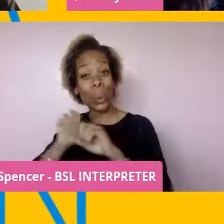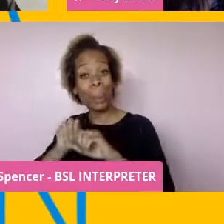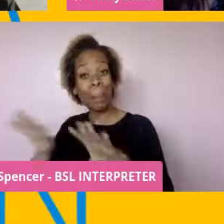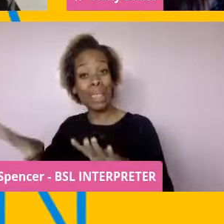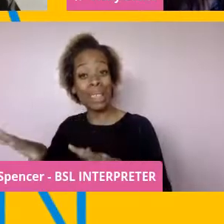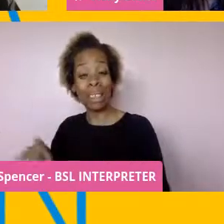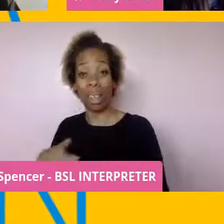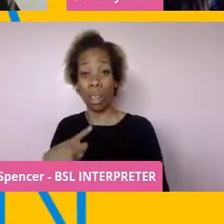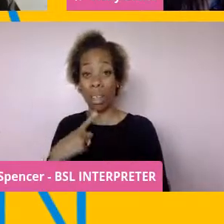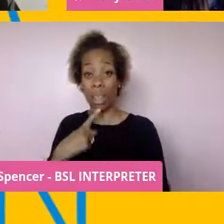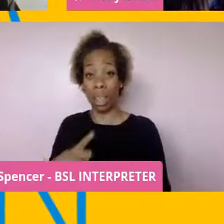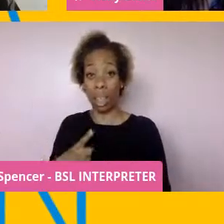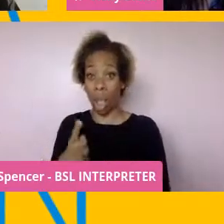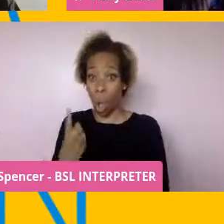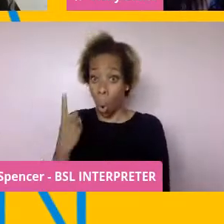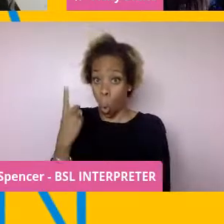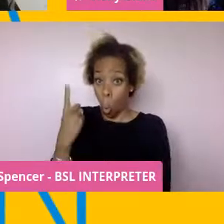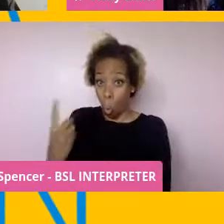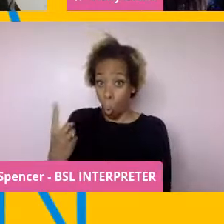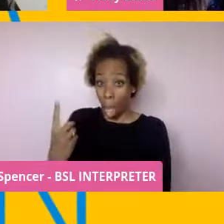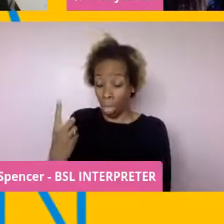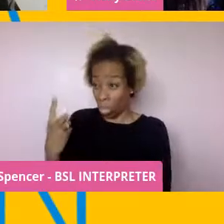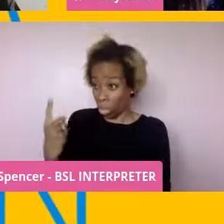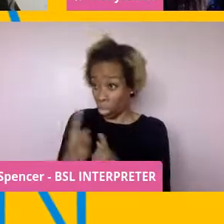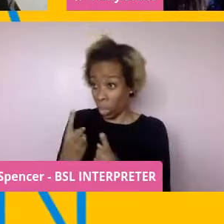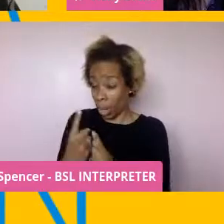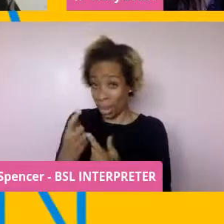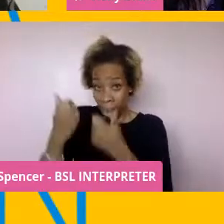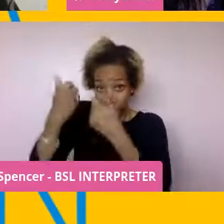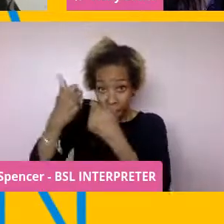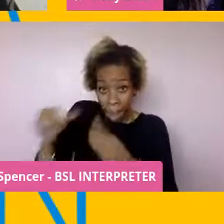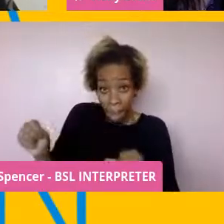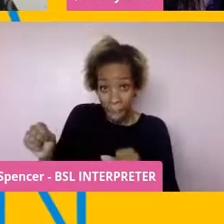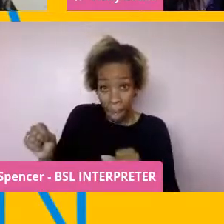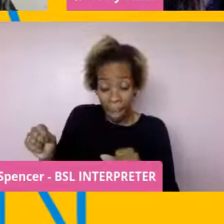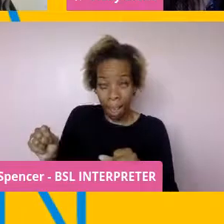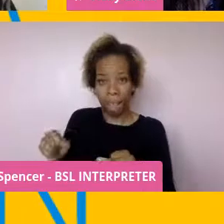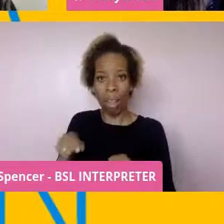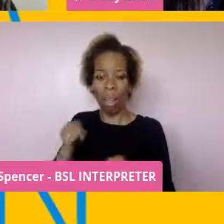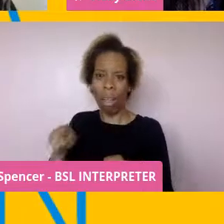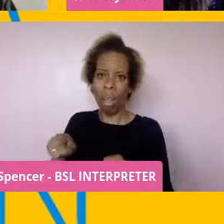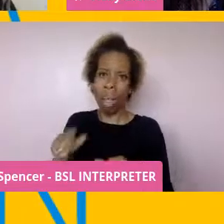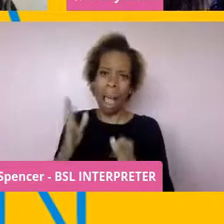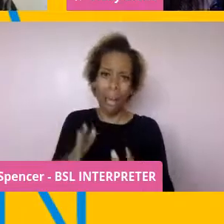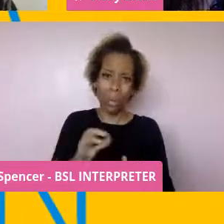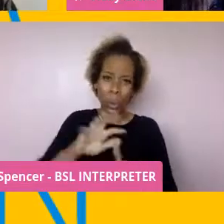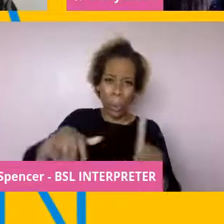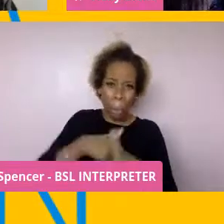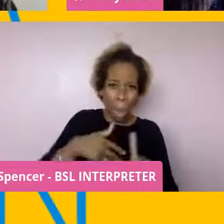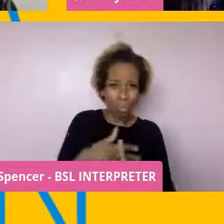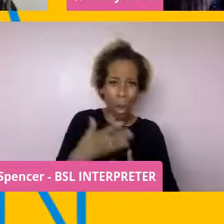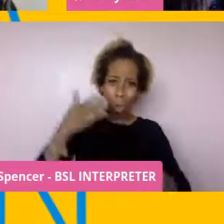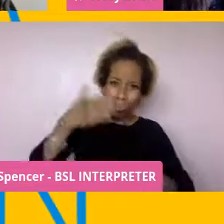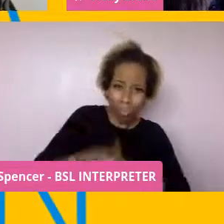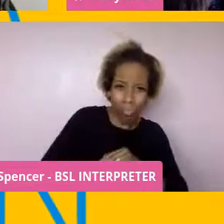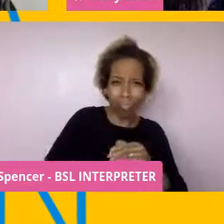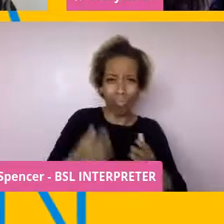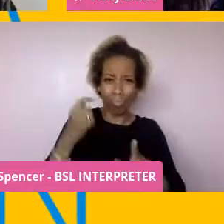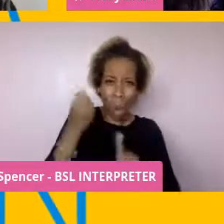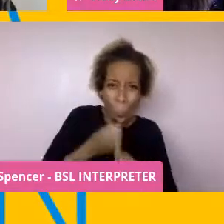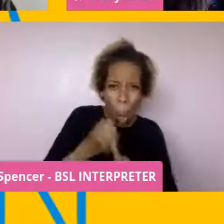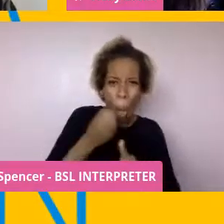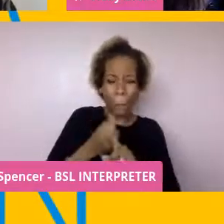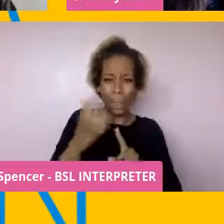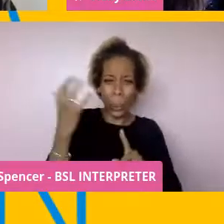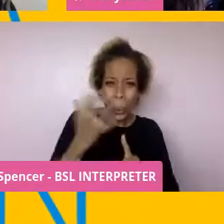vaguely decent human thing done at Liverpool. And this was another instance where we had to lobby all four representatives to kind of put pressure